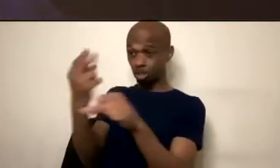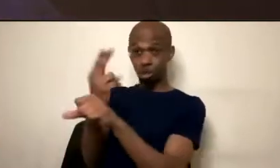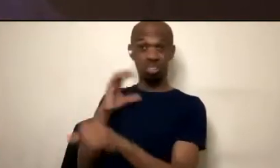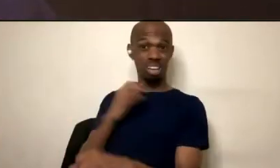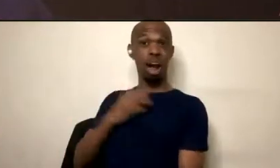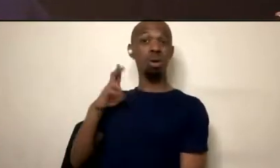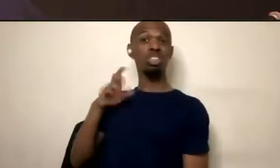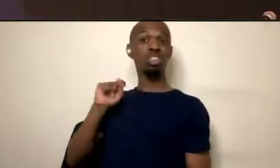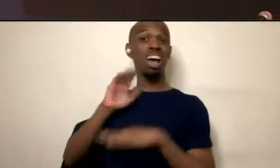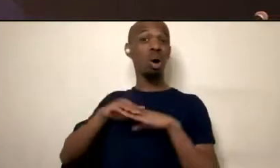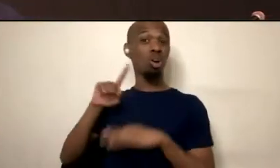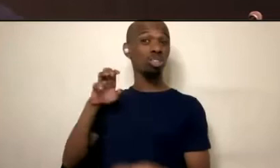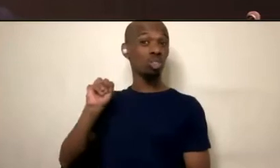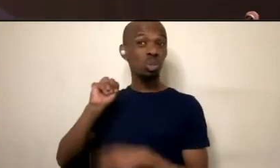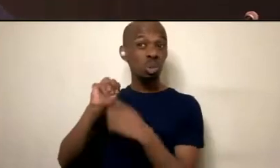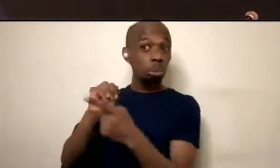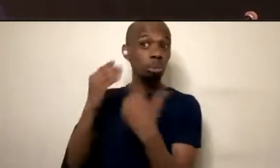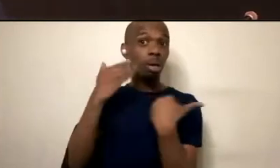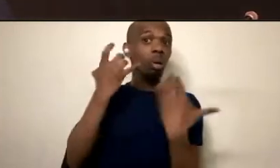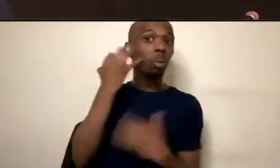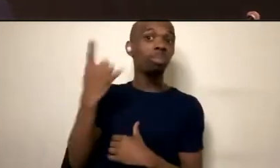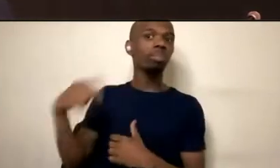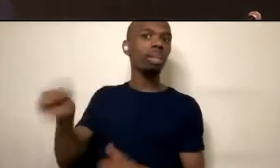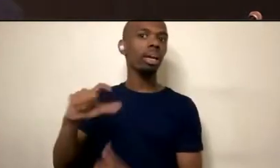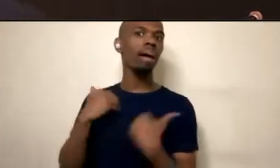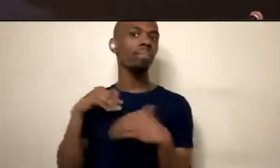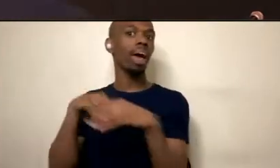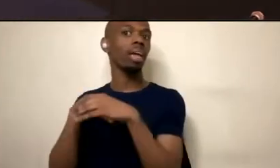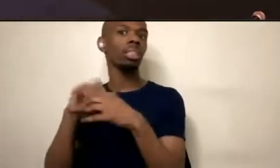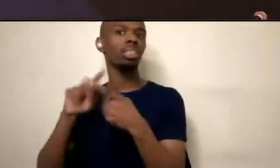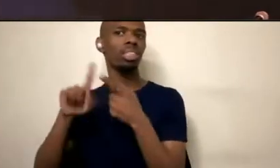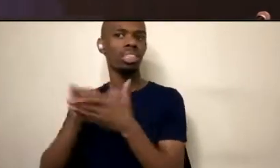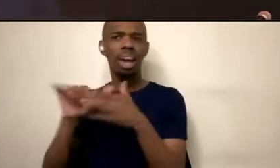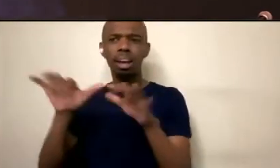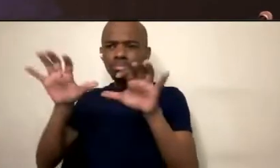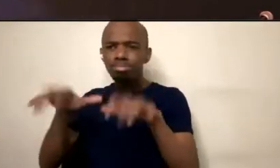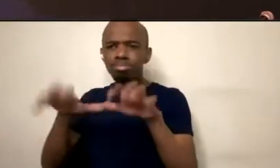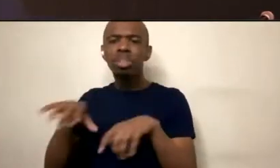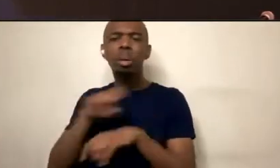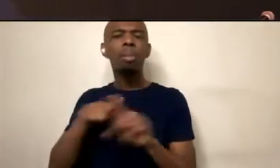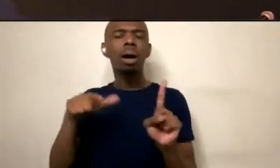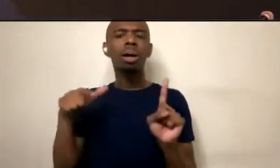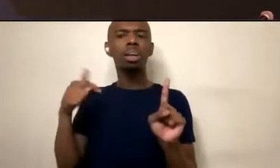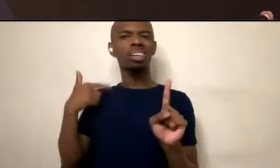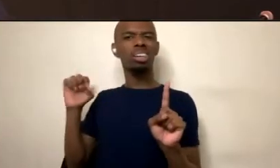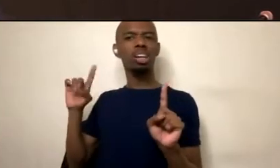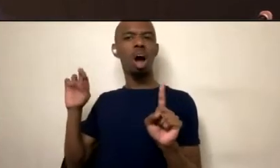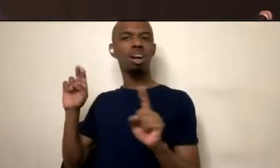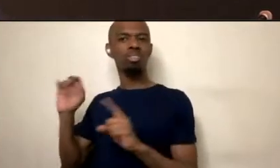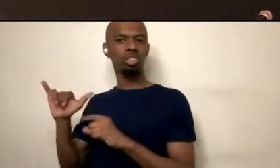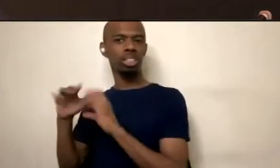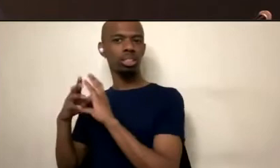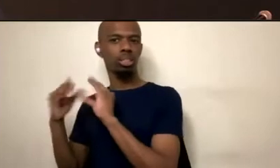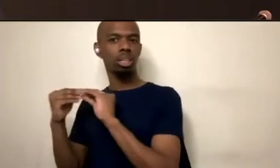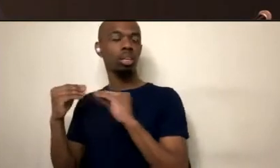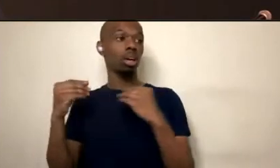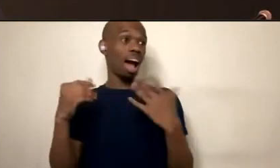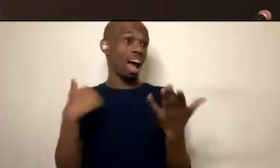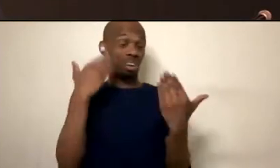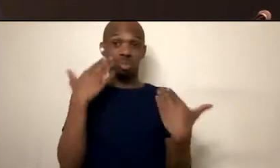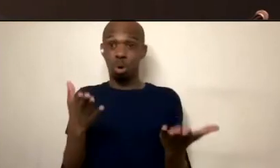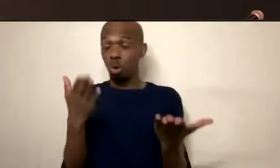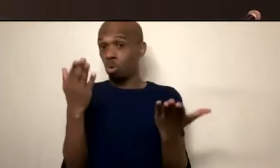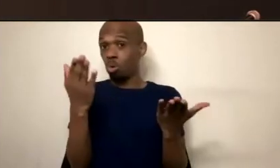But are there folks in? Are there folks there? On Who's Zoom, there? On HowlRound. On HowlRound. Yeah, it would be